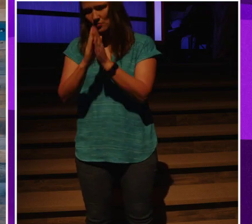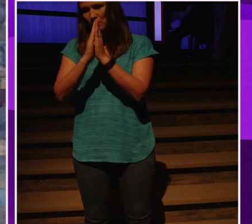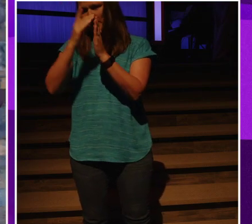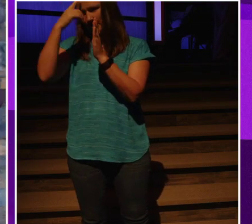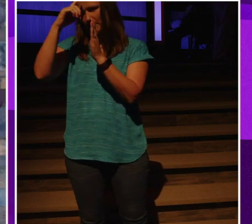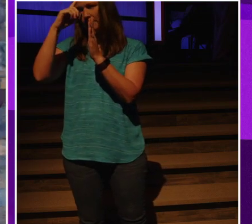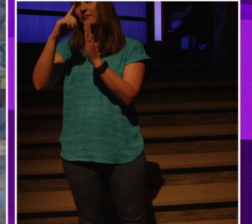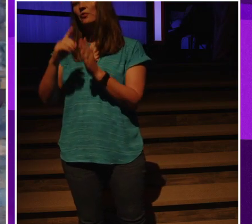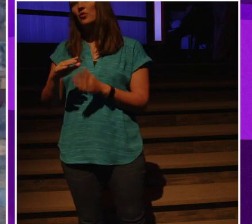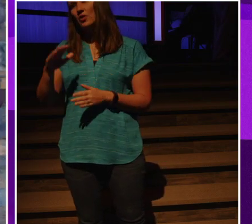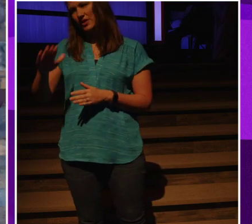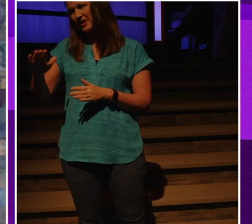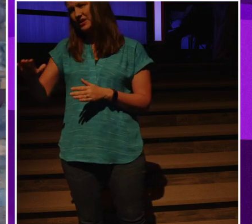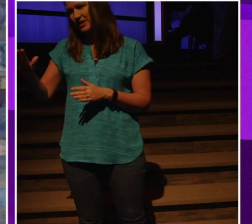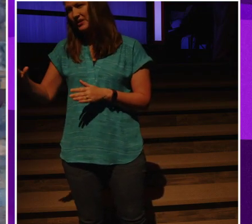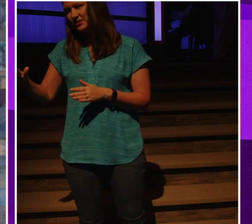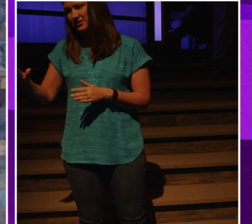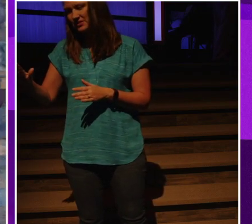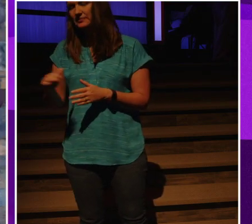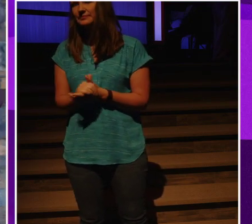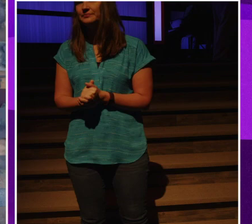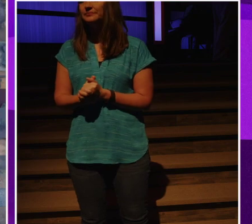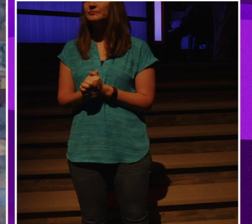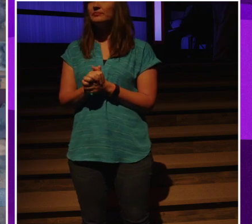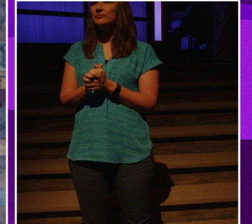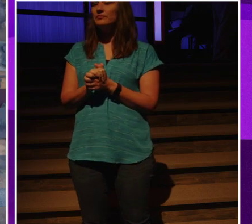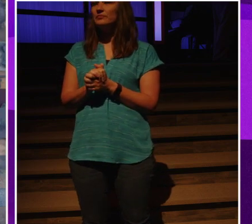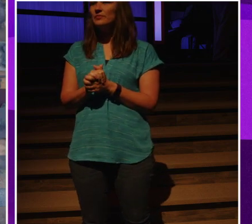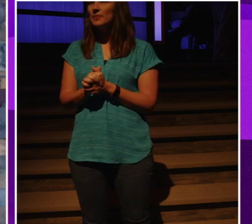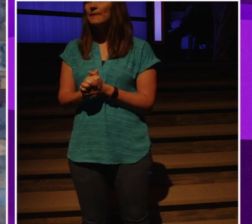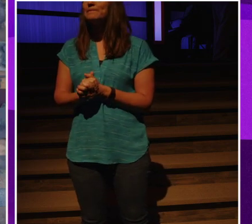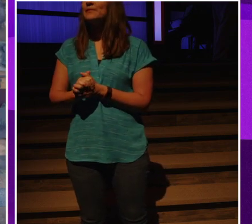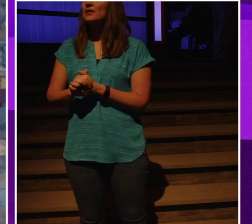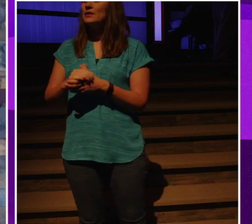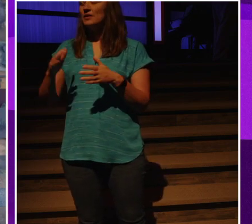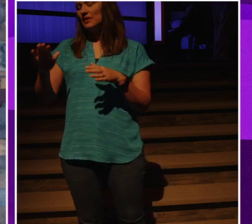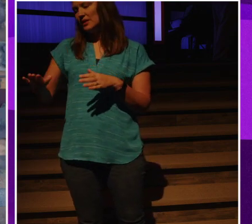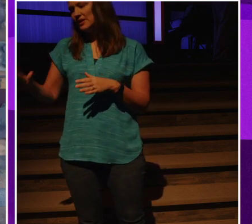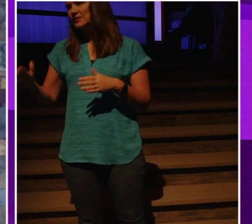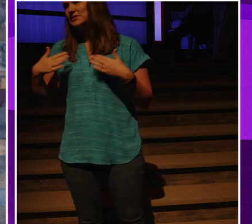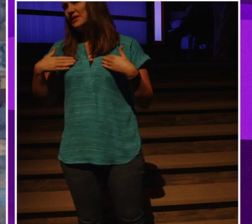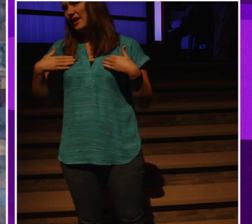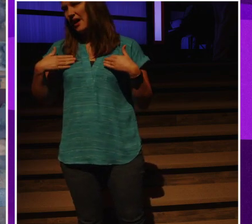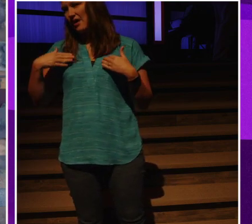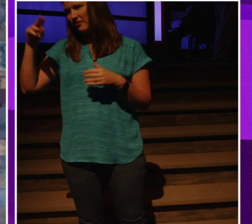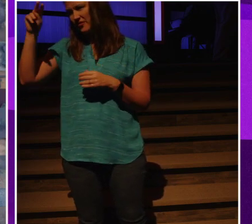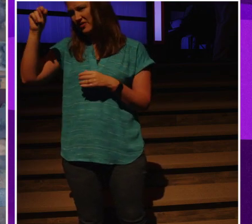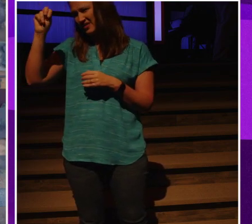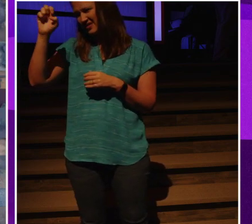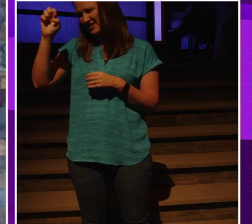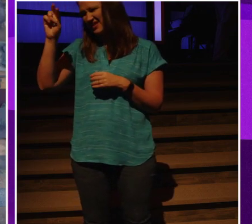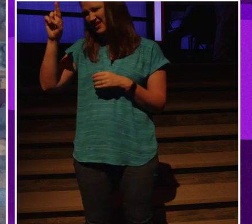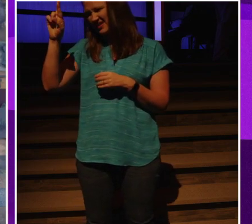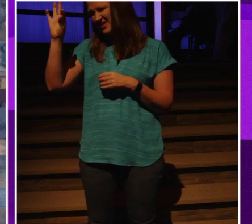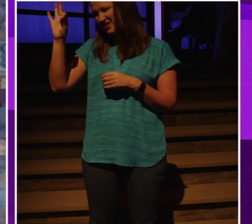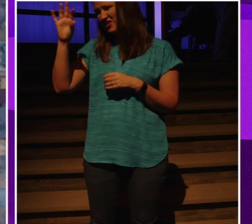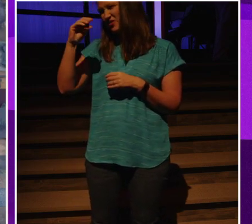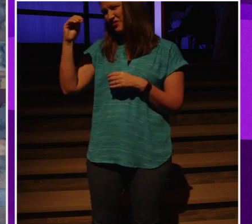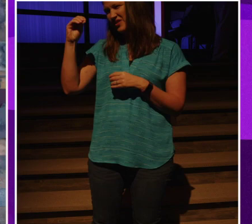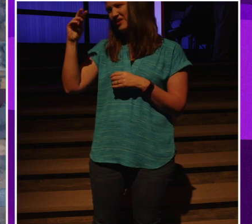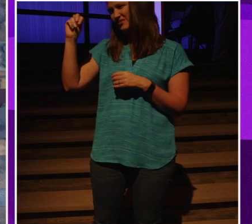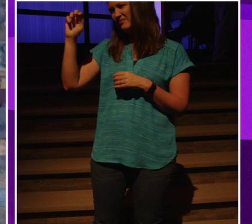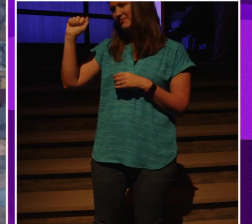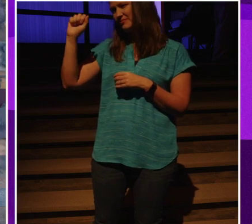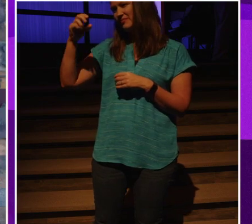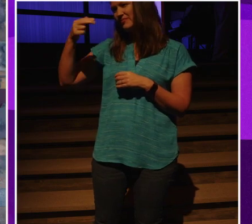on this retreat. Sunday, November 7th is Nerf and Nachos. Join us at 4 p.m. for a great time of fellowship for first through